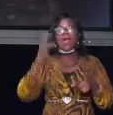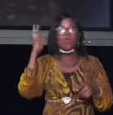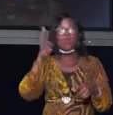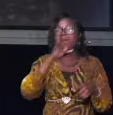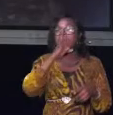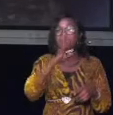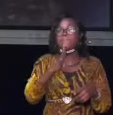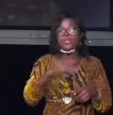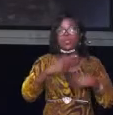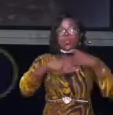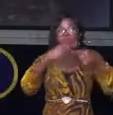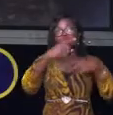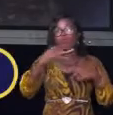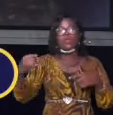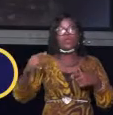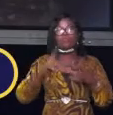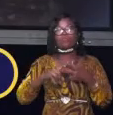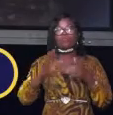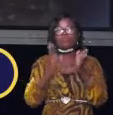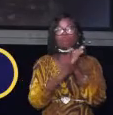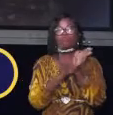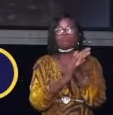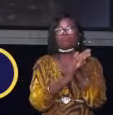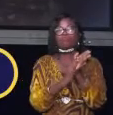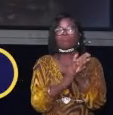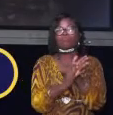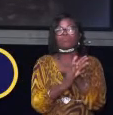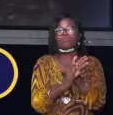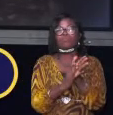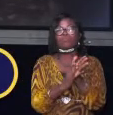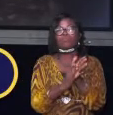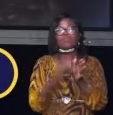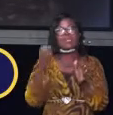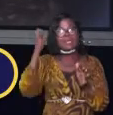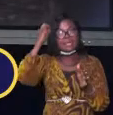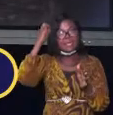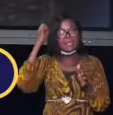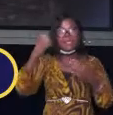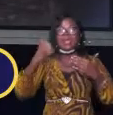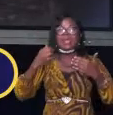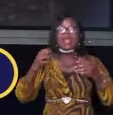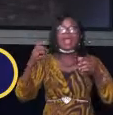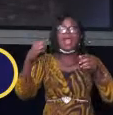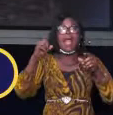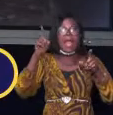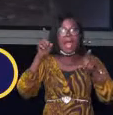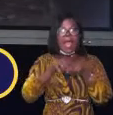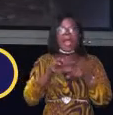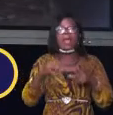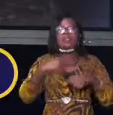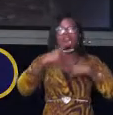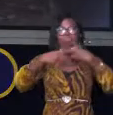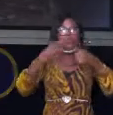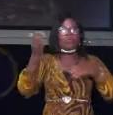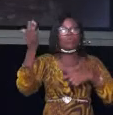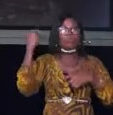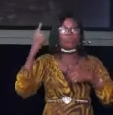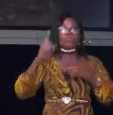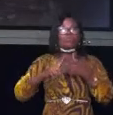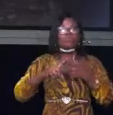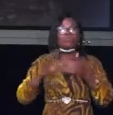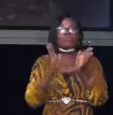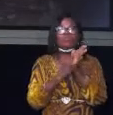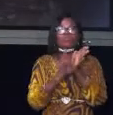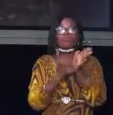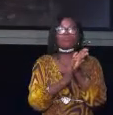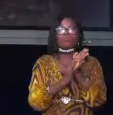school. I will be going to school. He has gone to school. He has